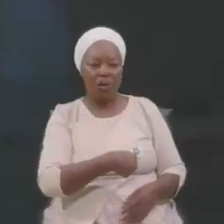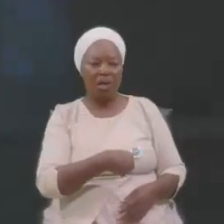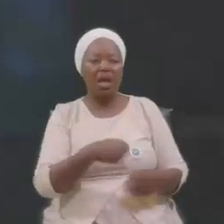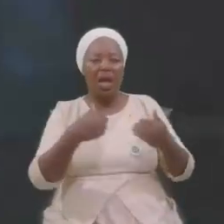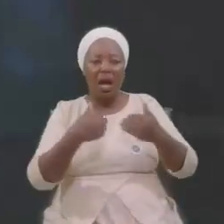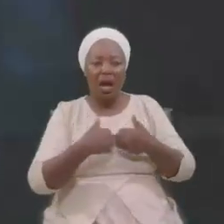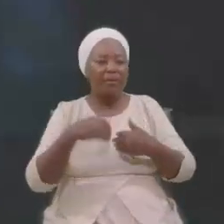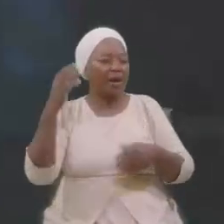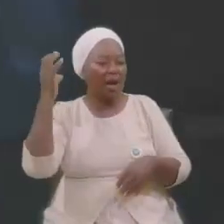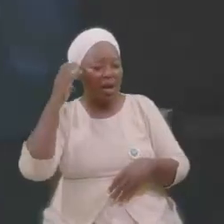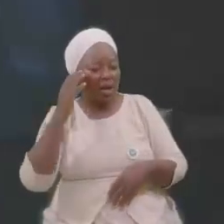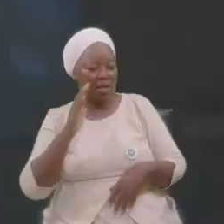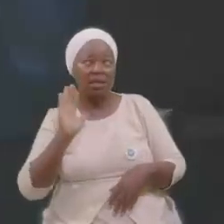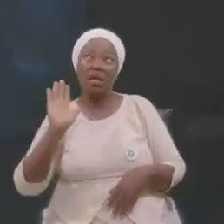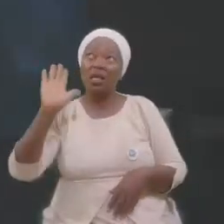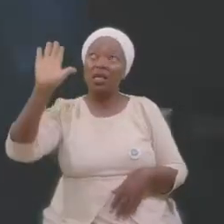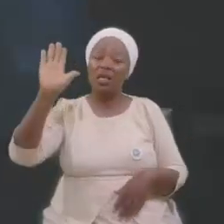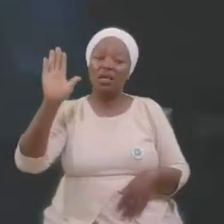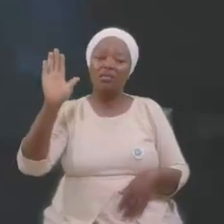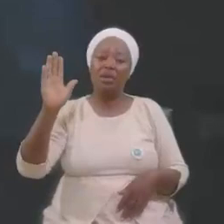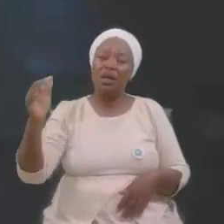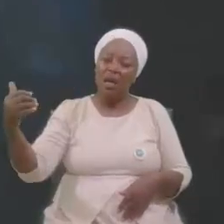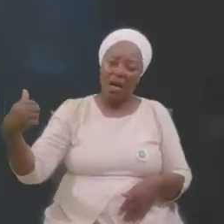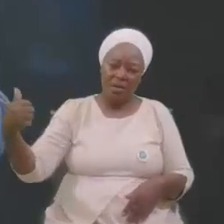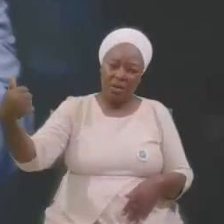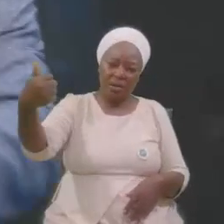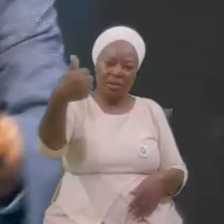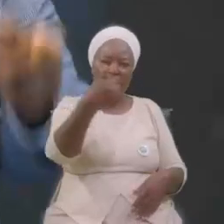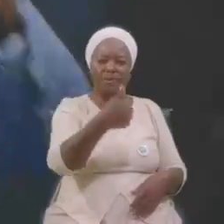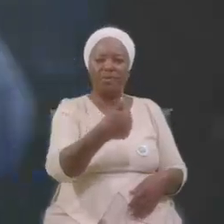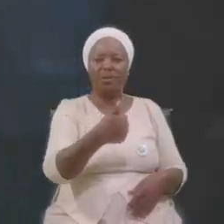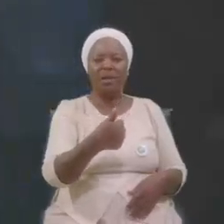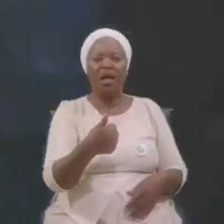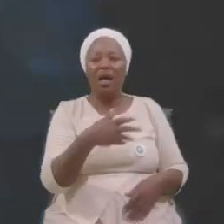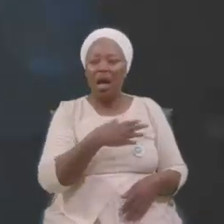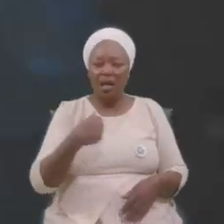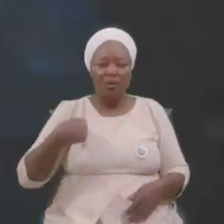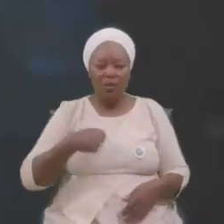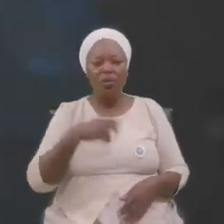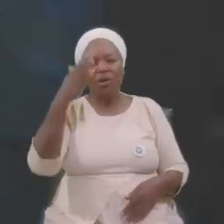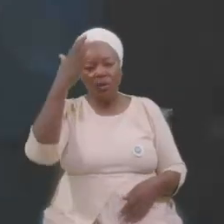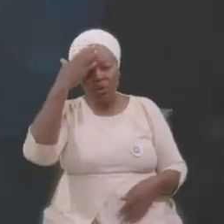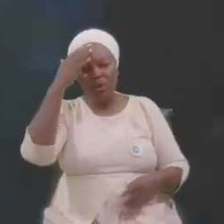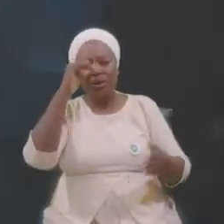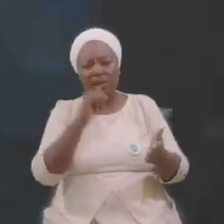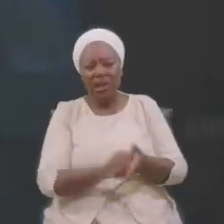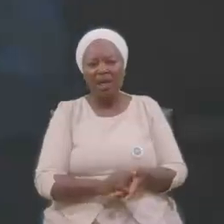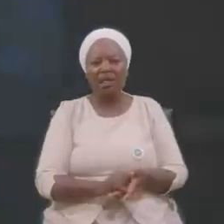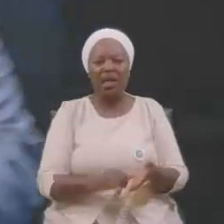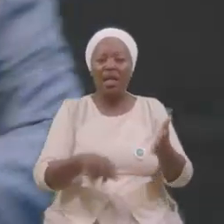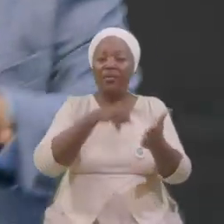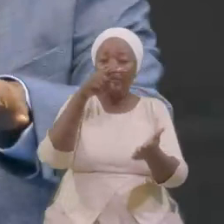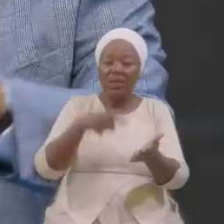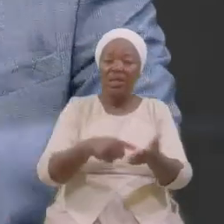heard him ourselves. And we know that this is